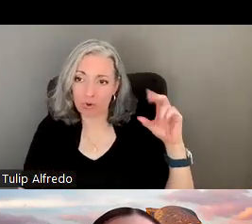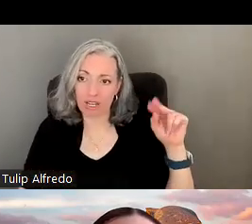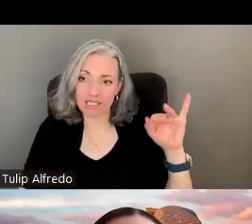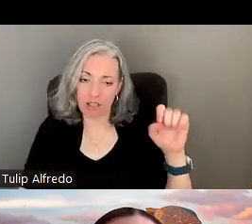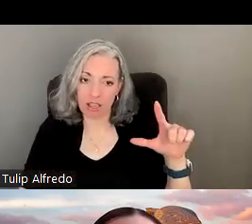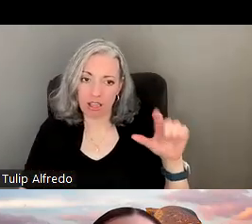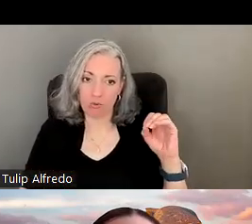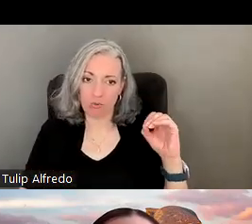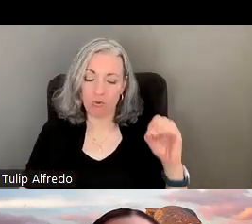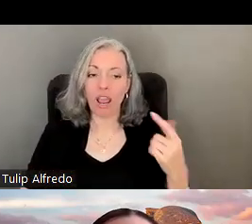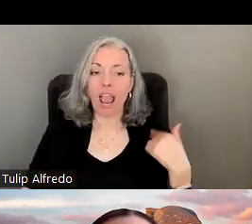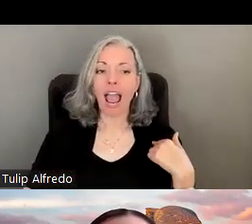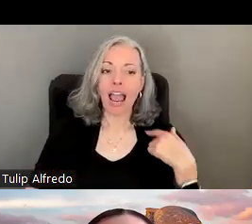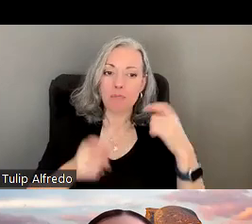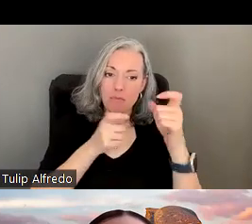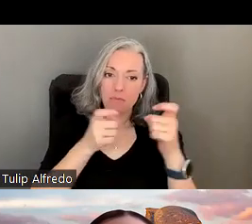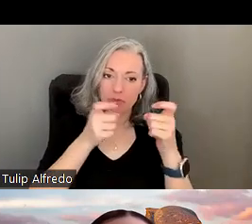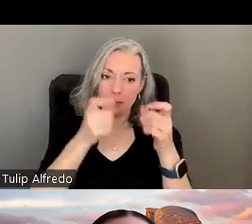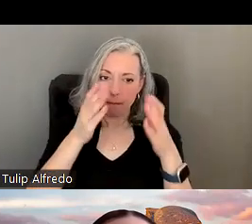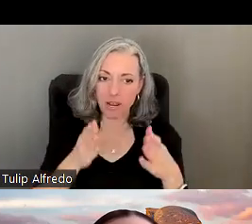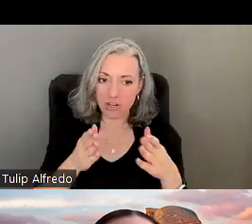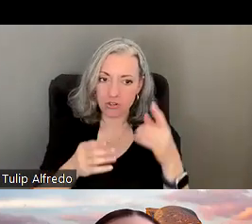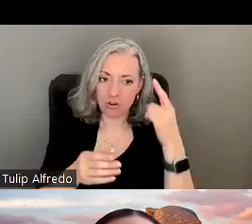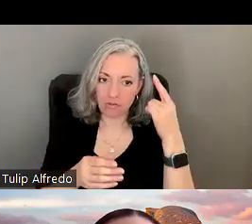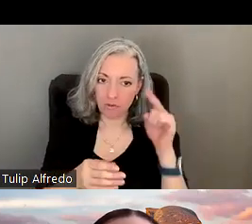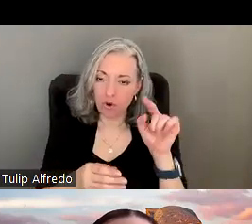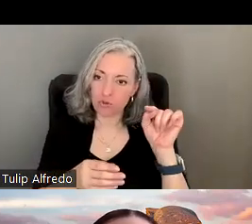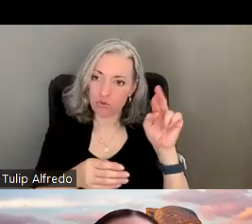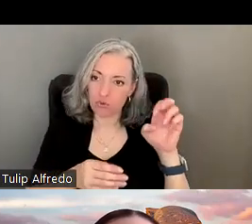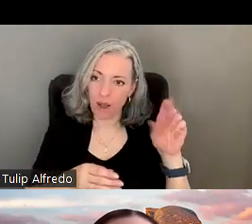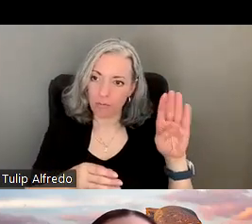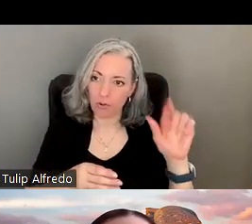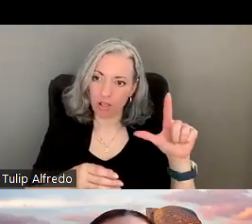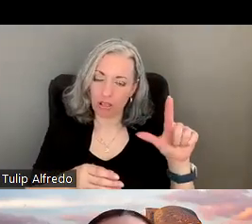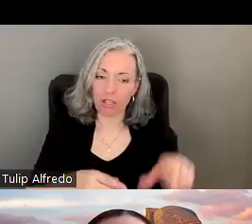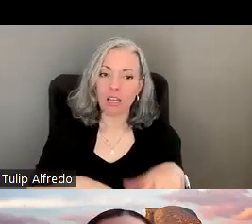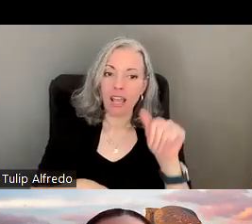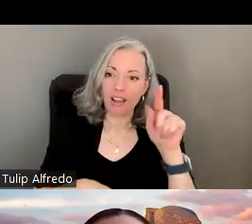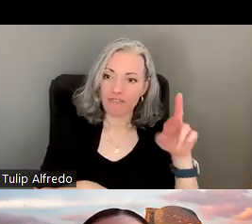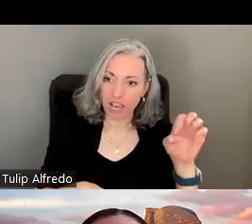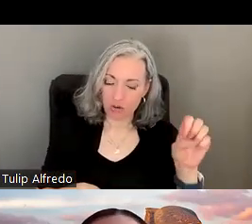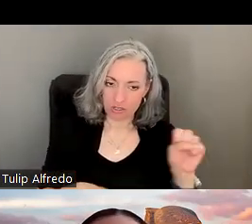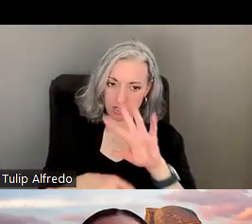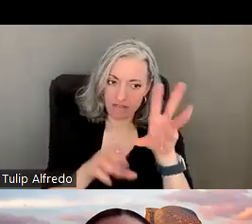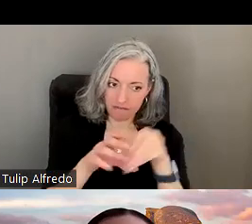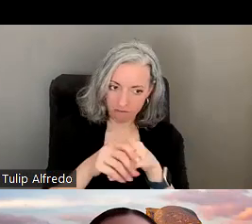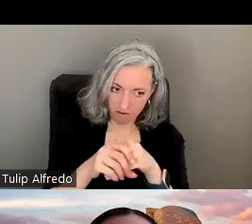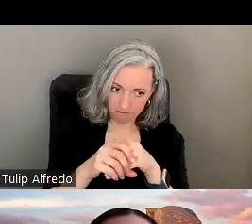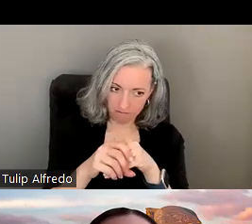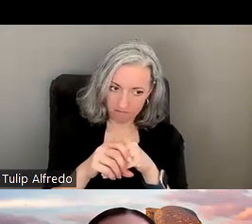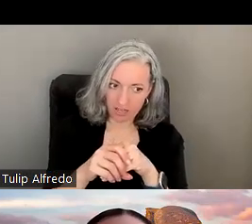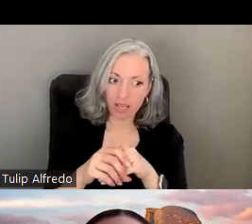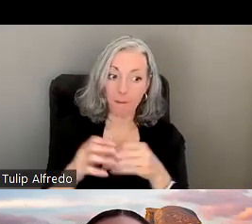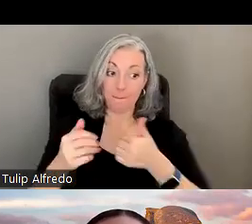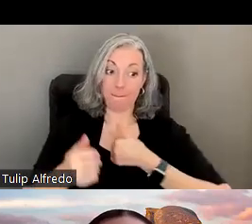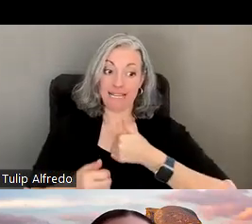Manager at the California Department of Aging. I'm from the Yuki tribe and enrolled member of the Round Valley Indian Tribes in Northern